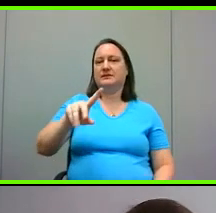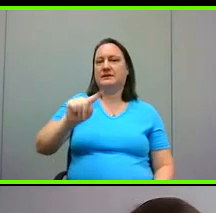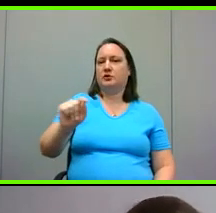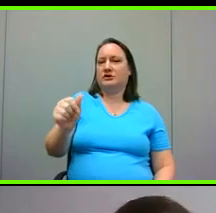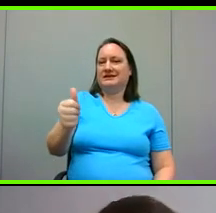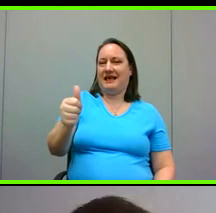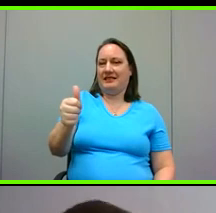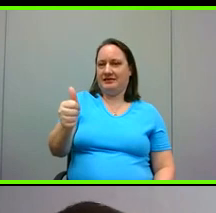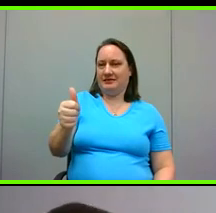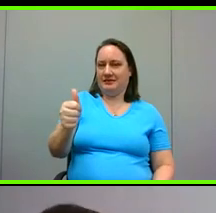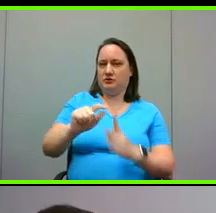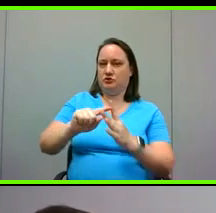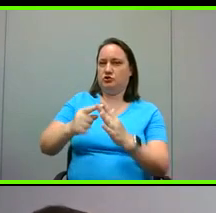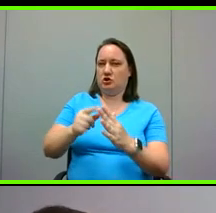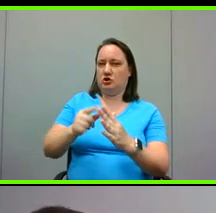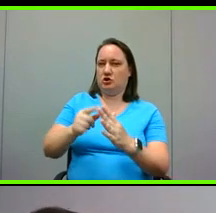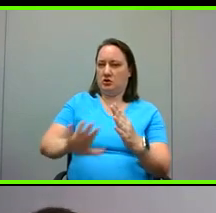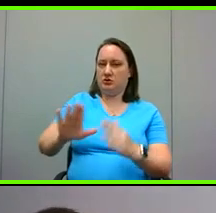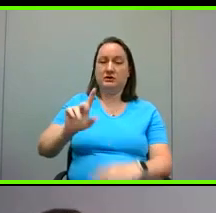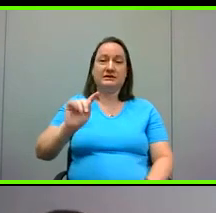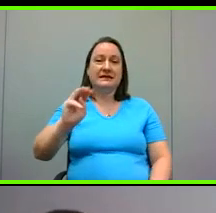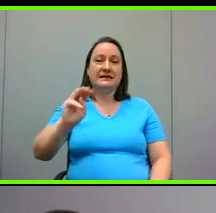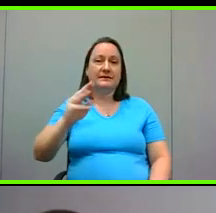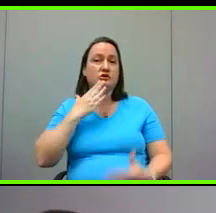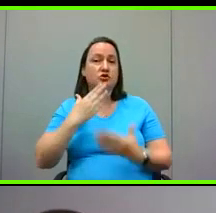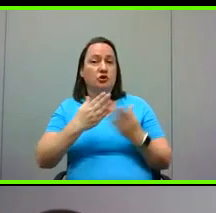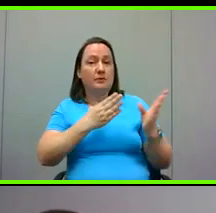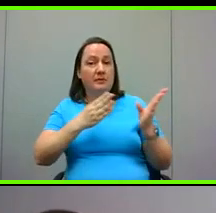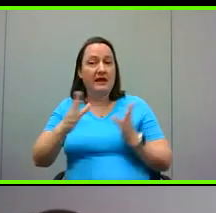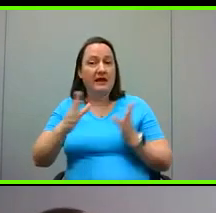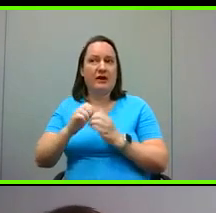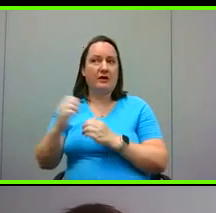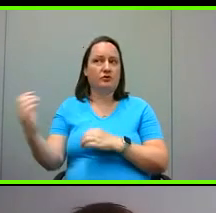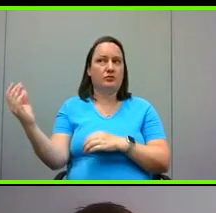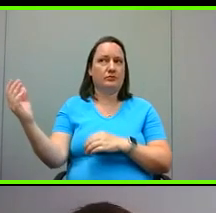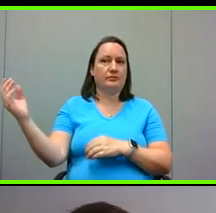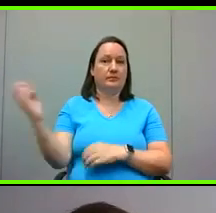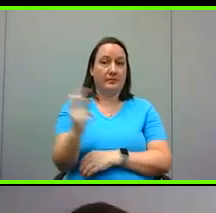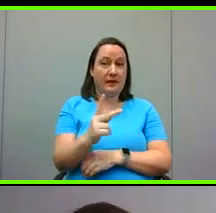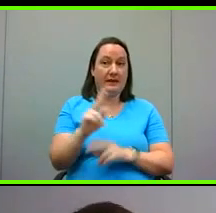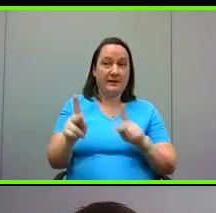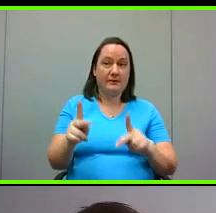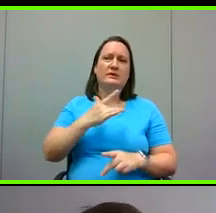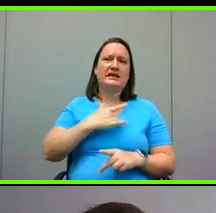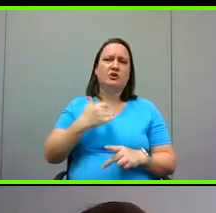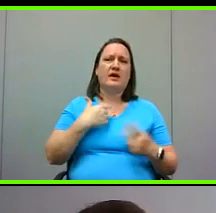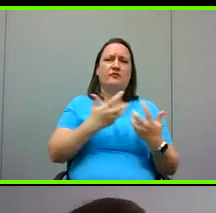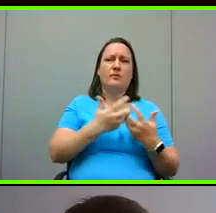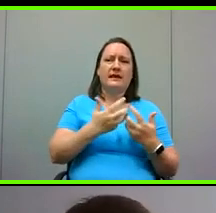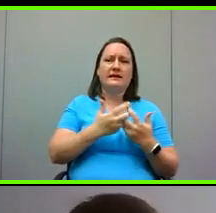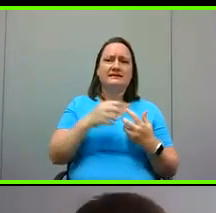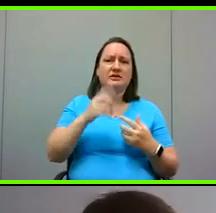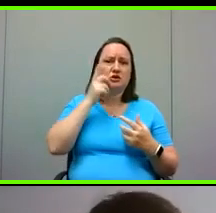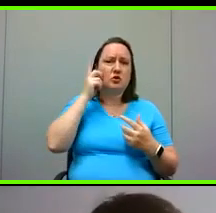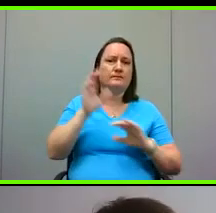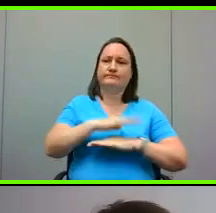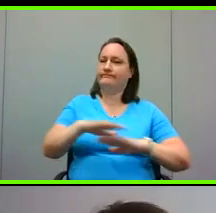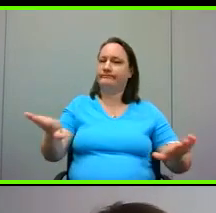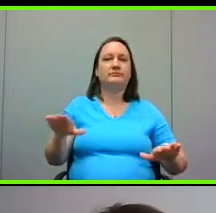how he's going to bring people back, where we typically have roommates in the dormitories. We're talking about one person per room. We'll